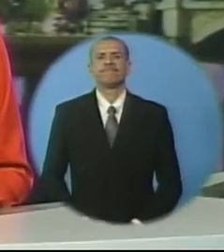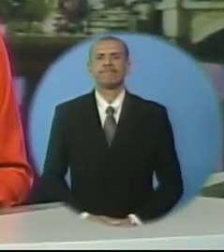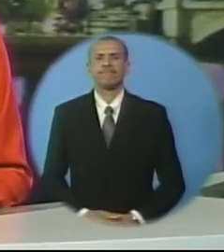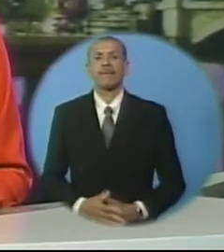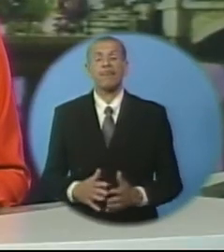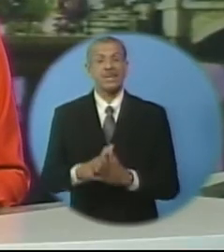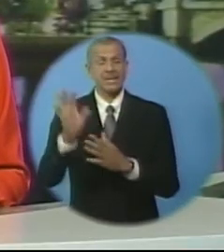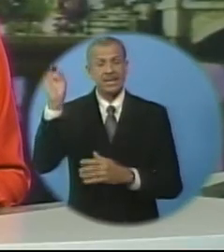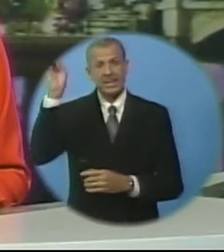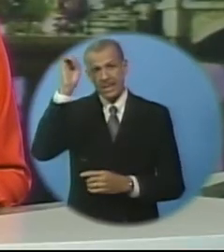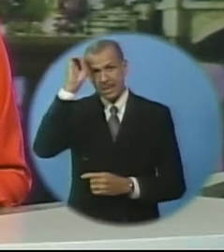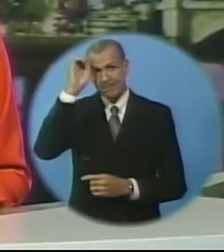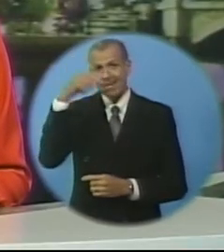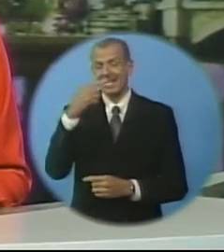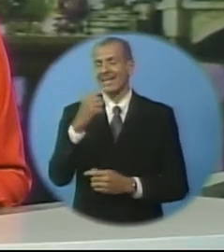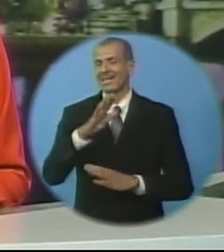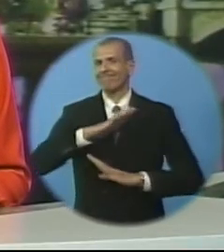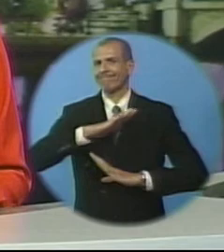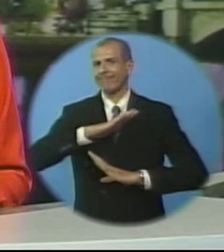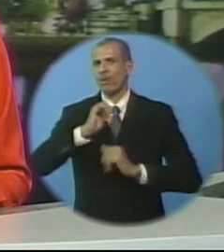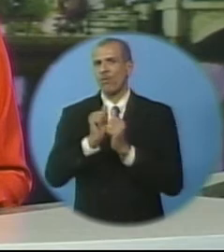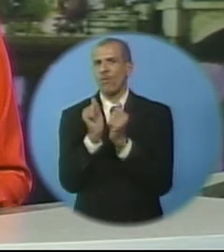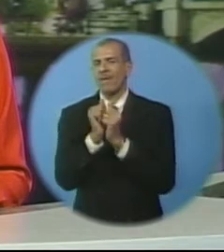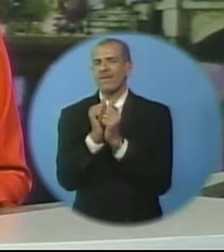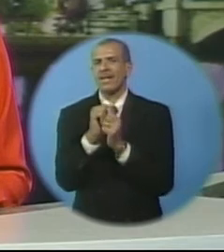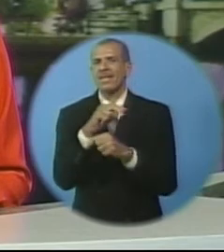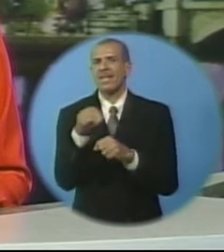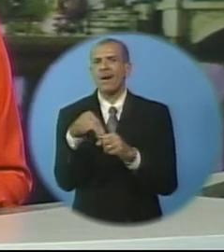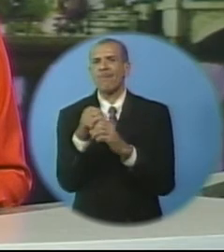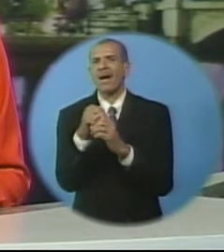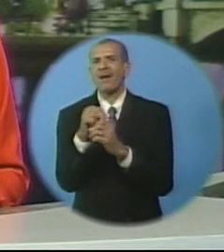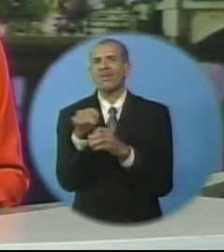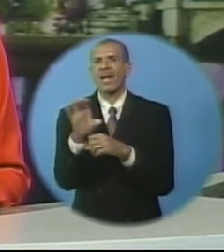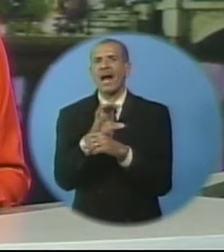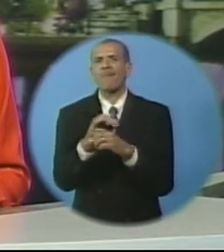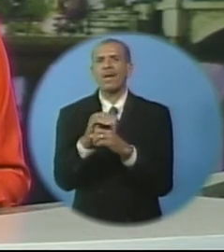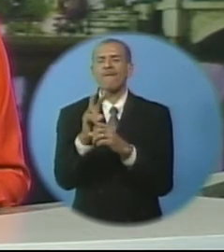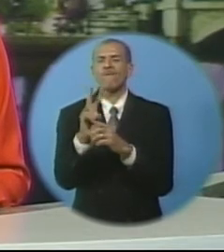Mr. Eastman says he's pleased with the number of National Caribbean Vocational Qualification